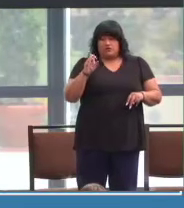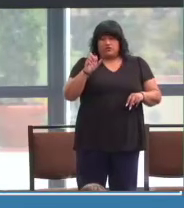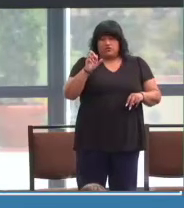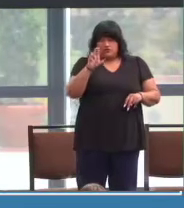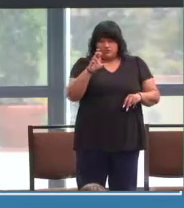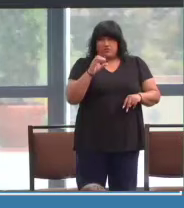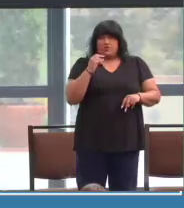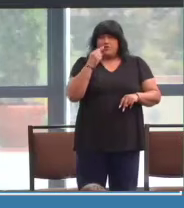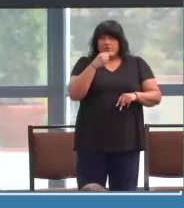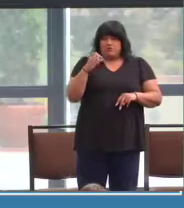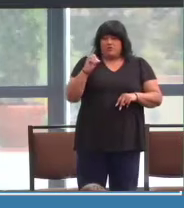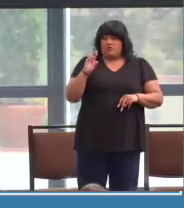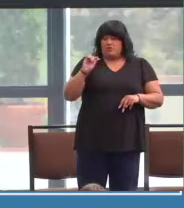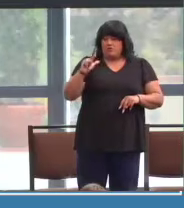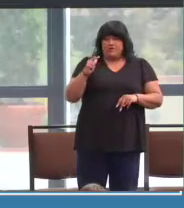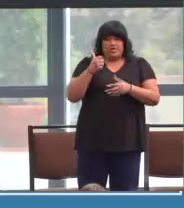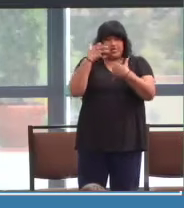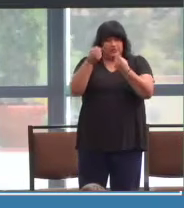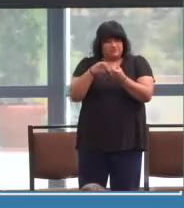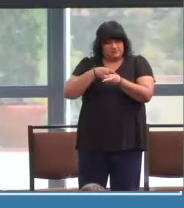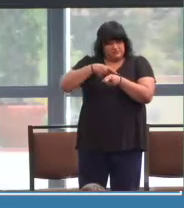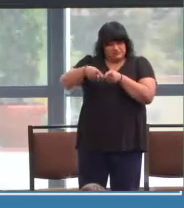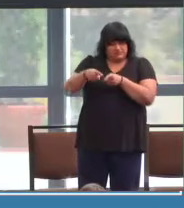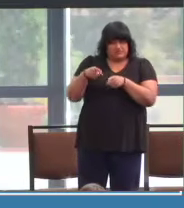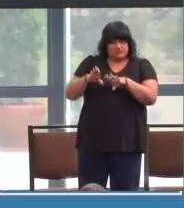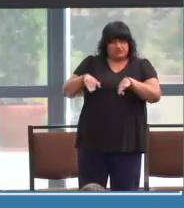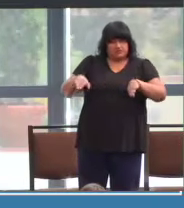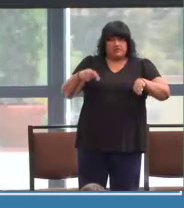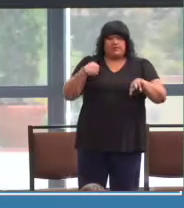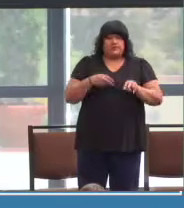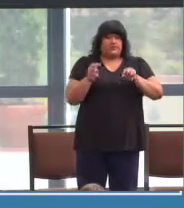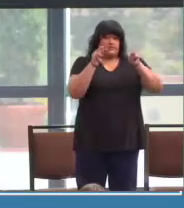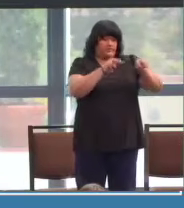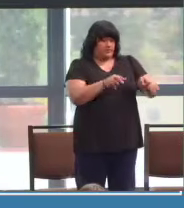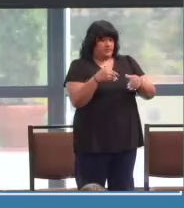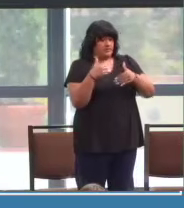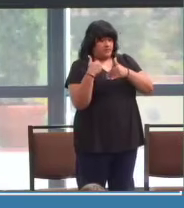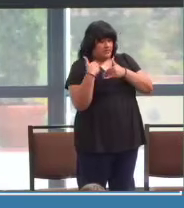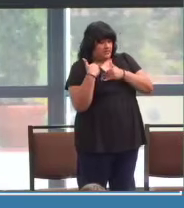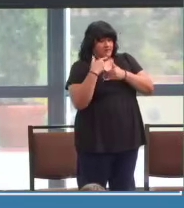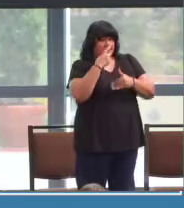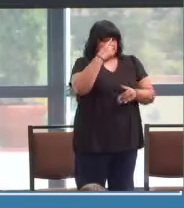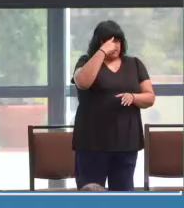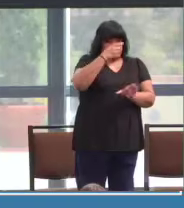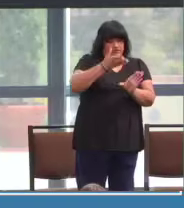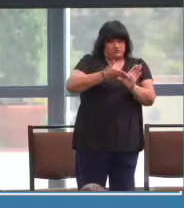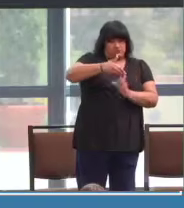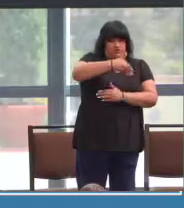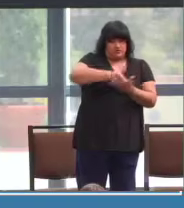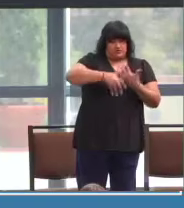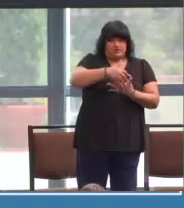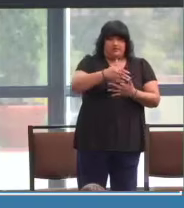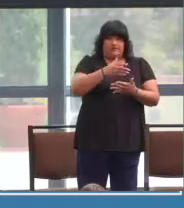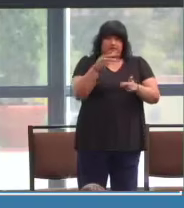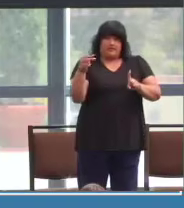Sjogren's disease patients, as that's where most of the morbidity lies. We're going to look at the burden of psychosocial aspects, anxiety,